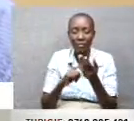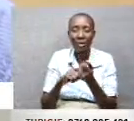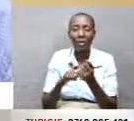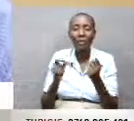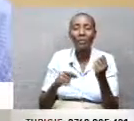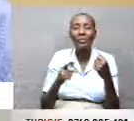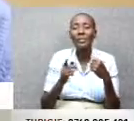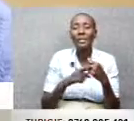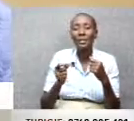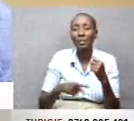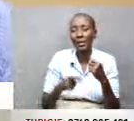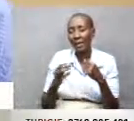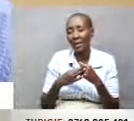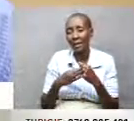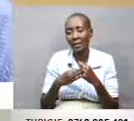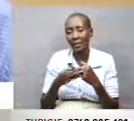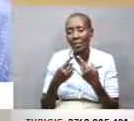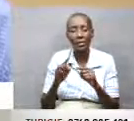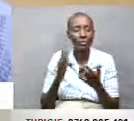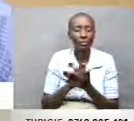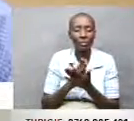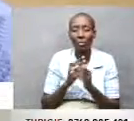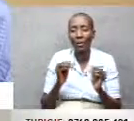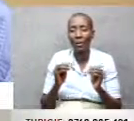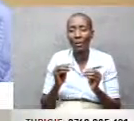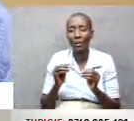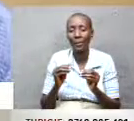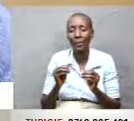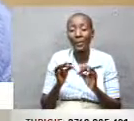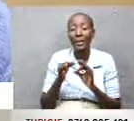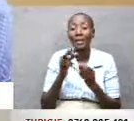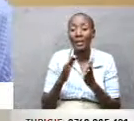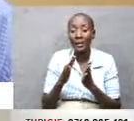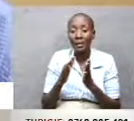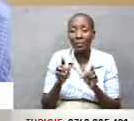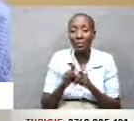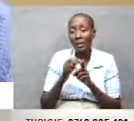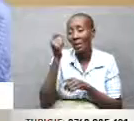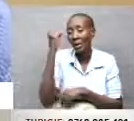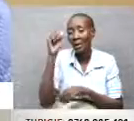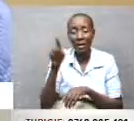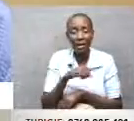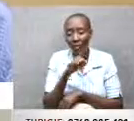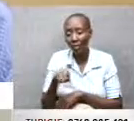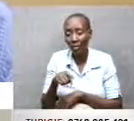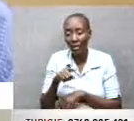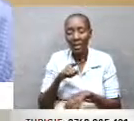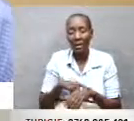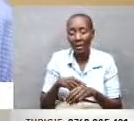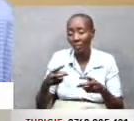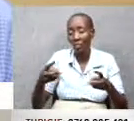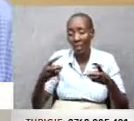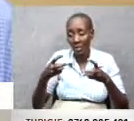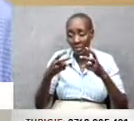of which actually it is not that way. And their interpretations was wrong. Whenever when we receive